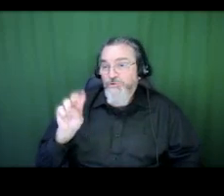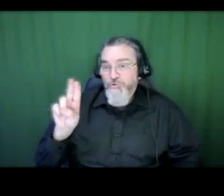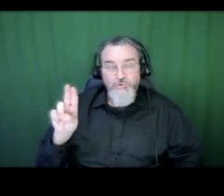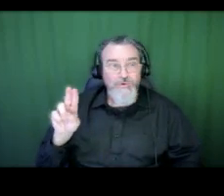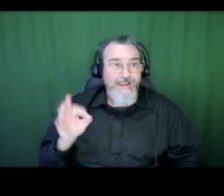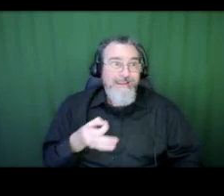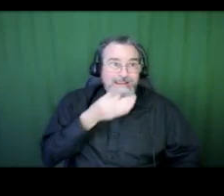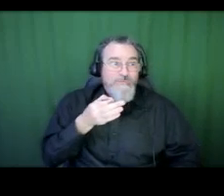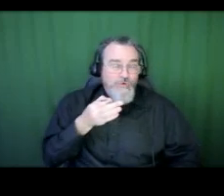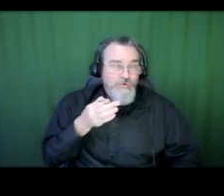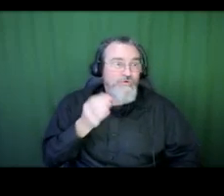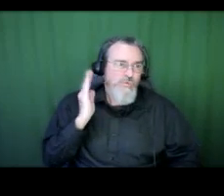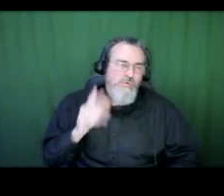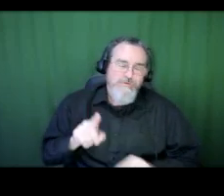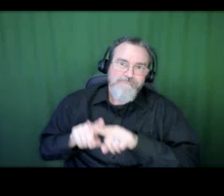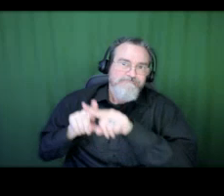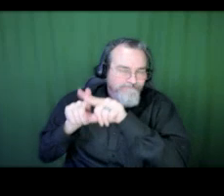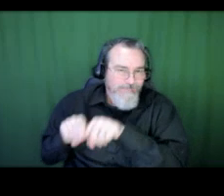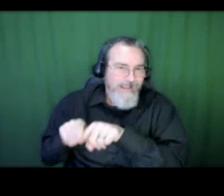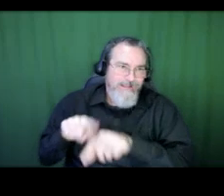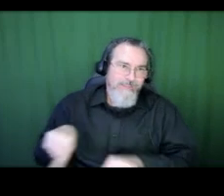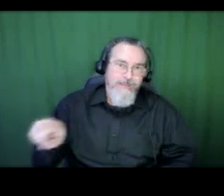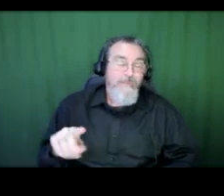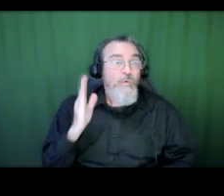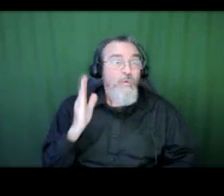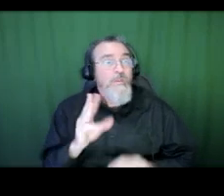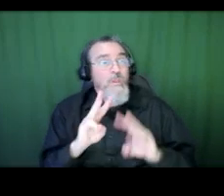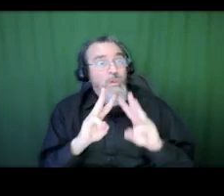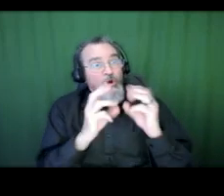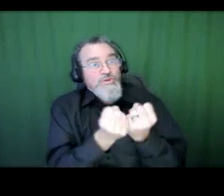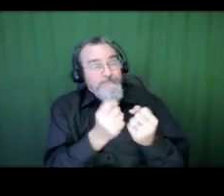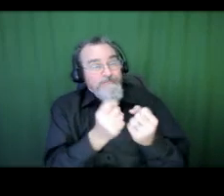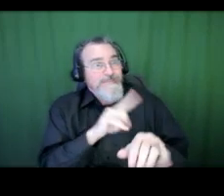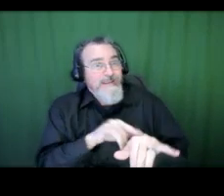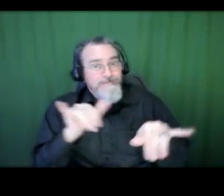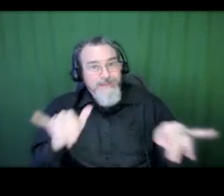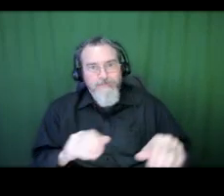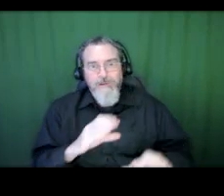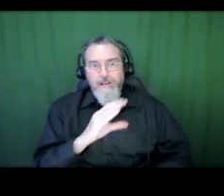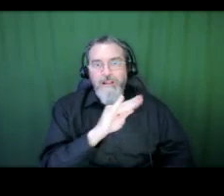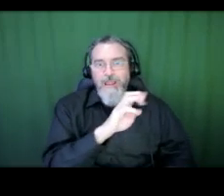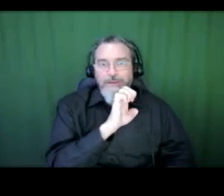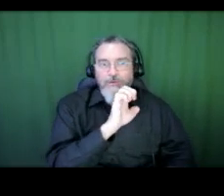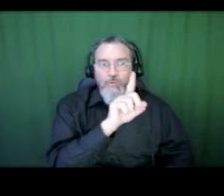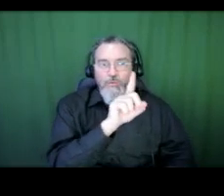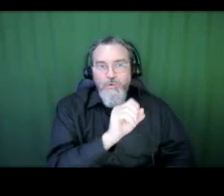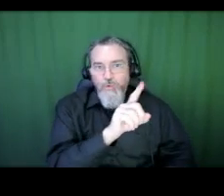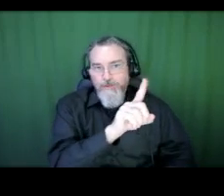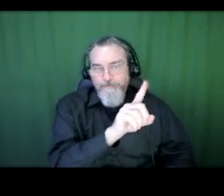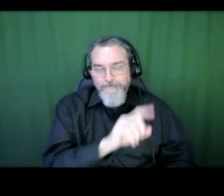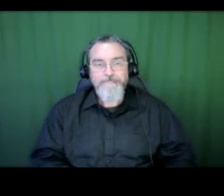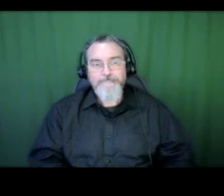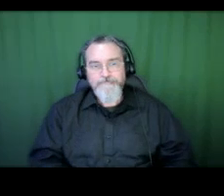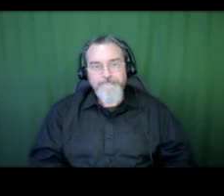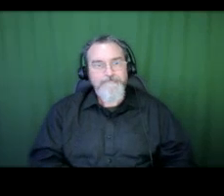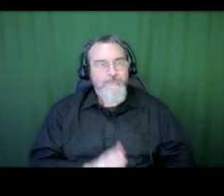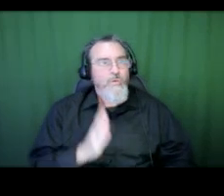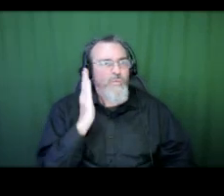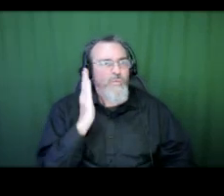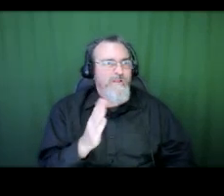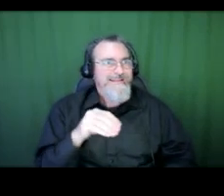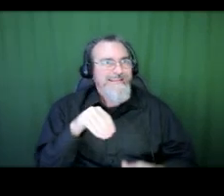nature-based solutions. We'll be running workshops simultaneously on Climate 101. We'll be in laboratory work as well